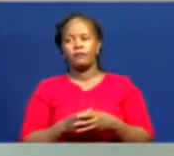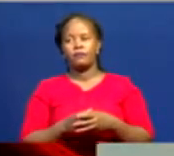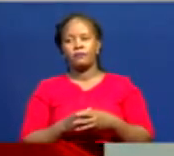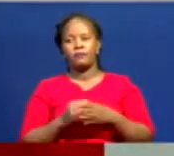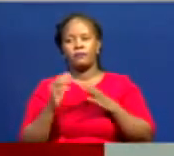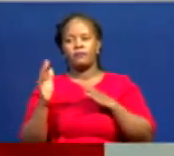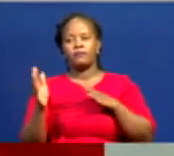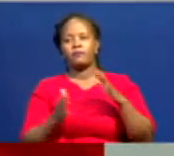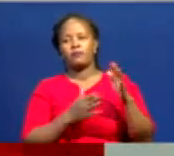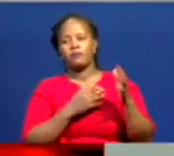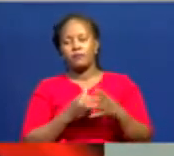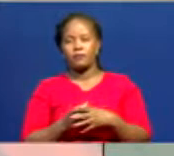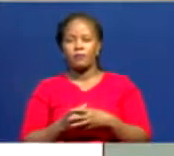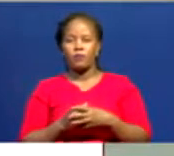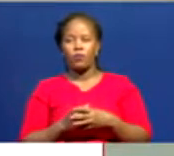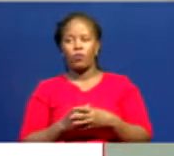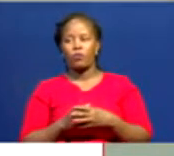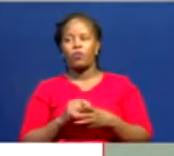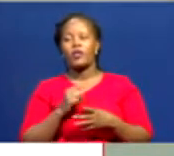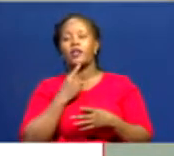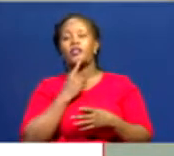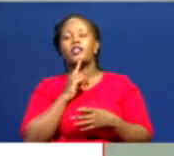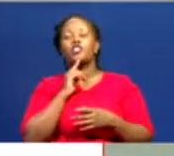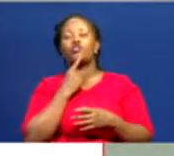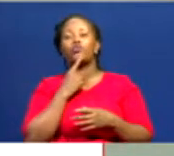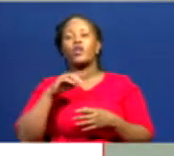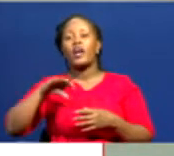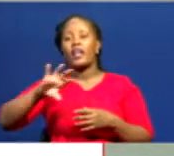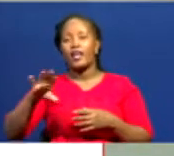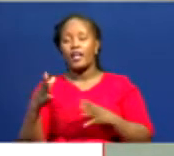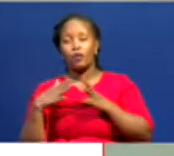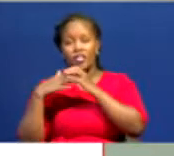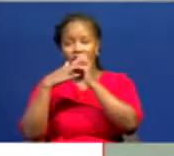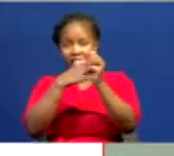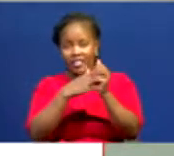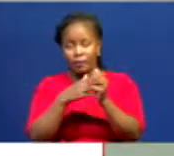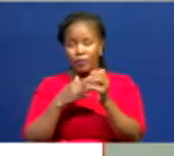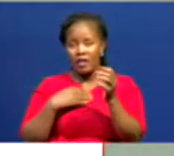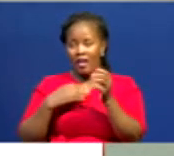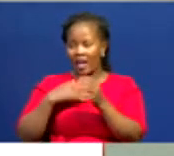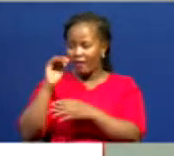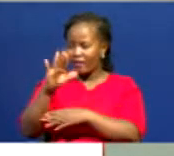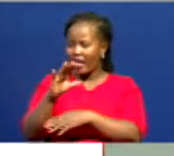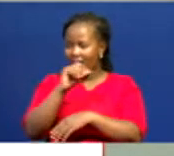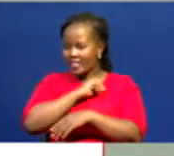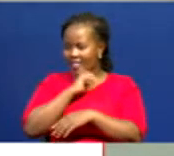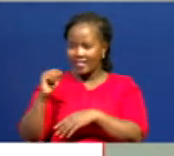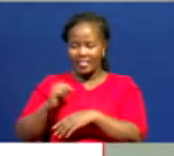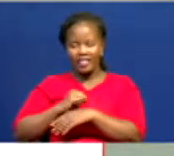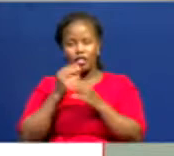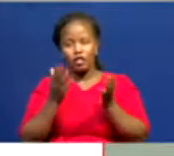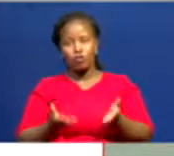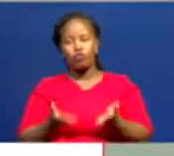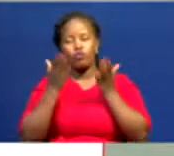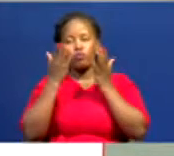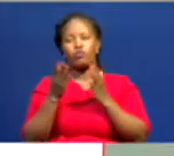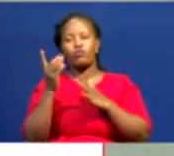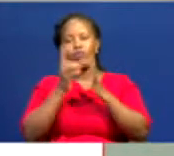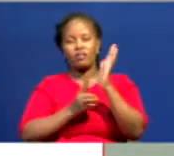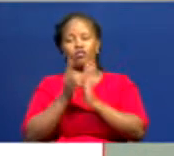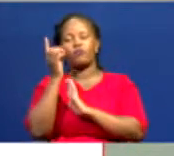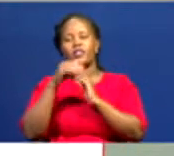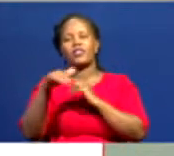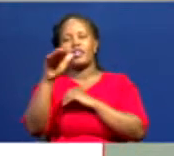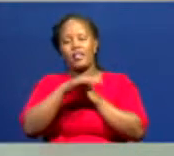Now, the Turkana County leadership has appealed to the Senate to intervene in improving the infrastructure network leading to